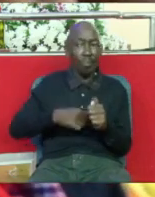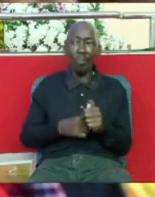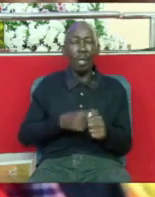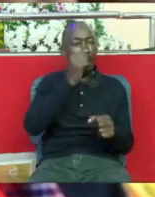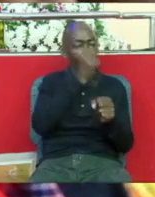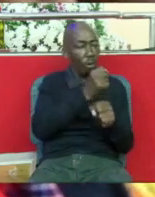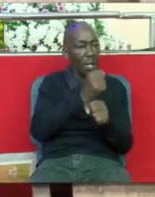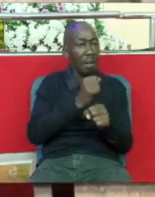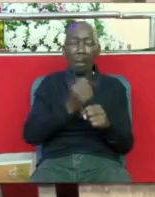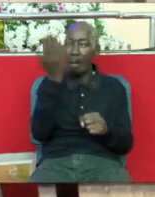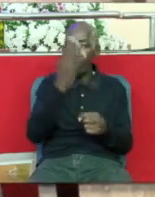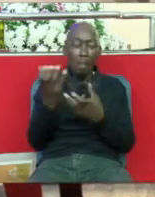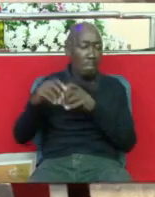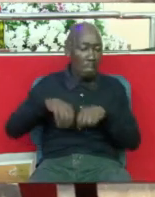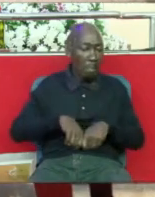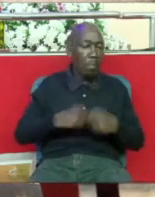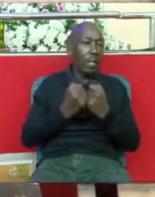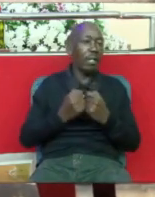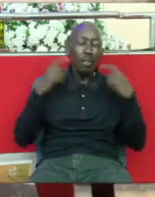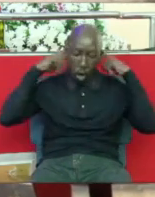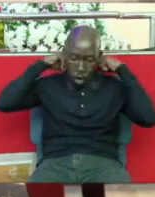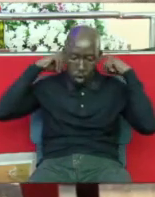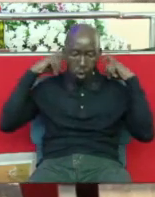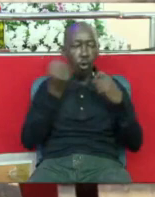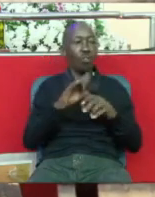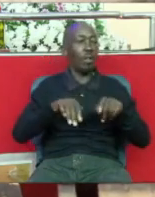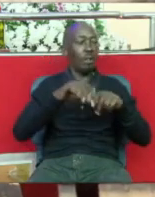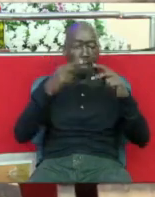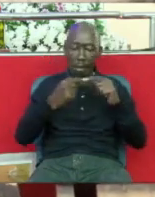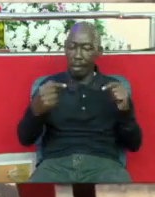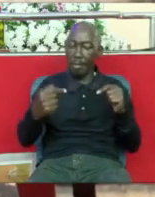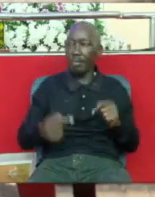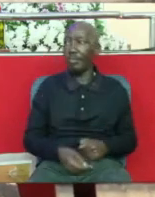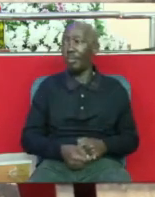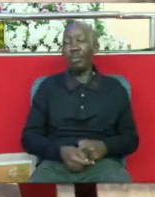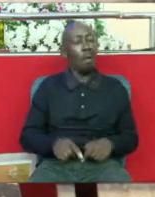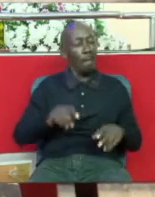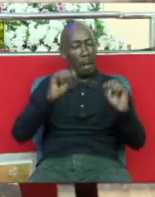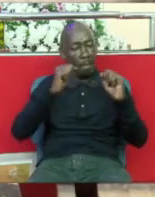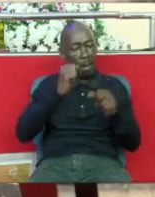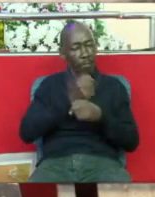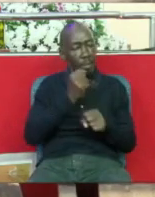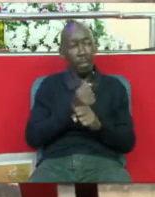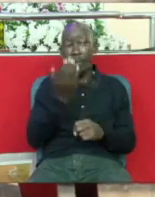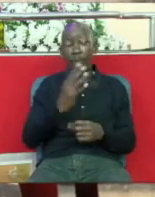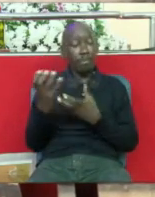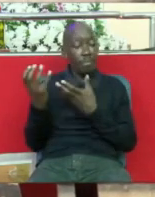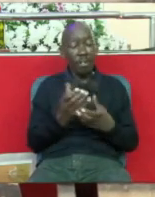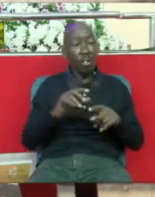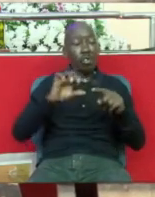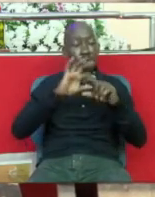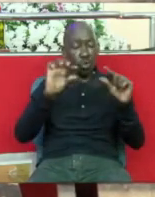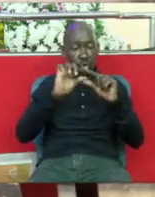Performance never breaks the yoke of the enemy. Sarakasi huwa haivunji nira ya adui. Performance never breaks those chains. Sarakasi